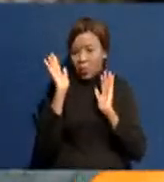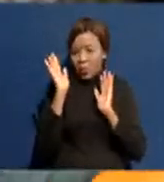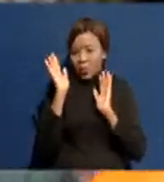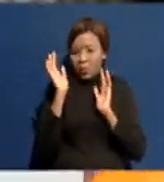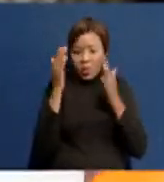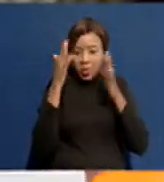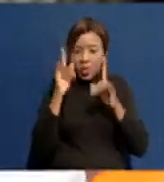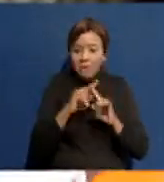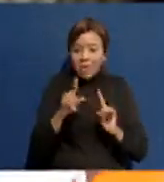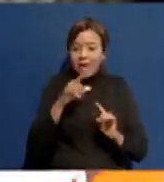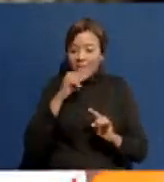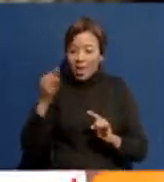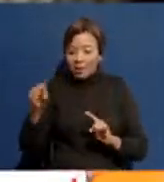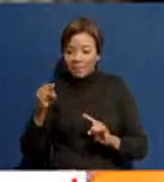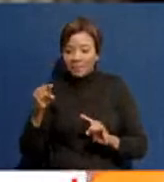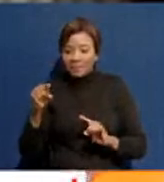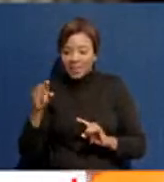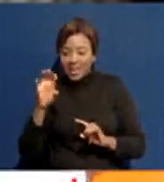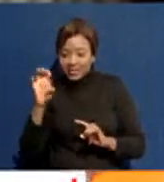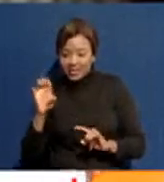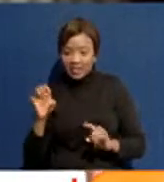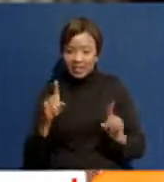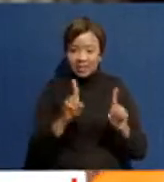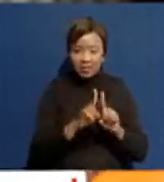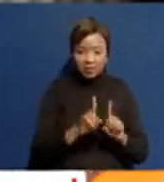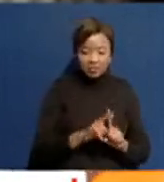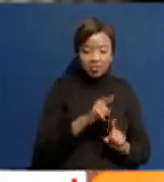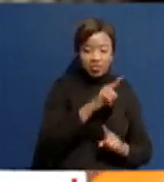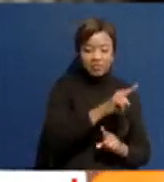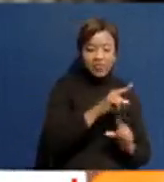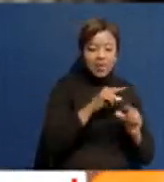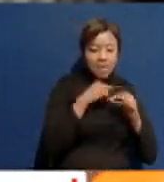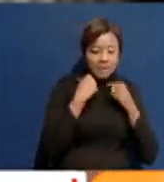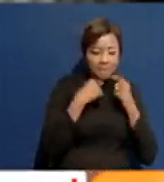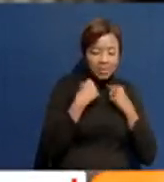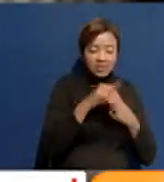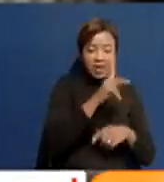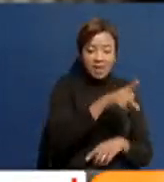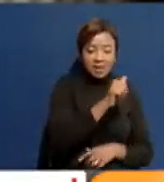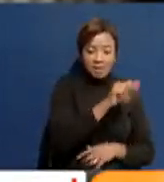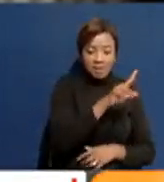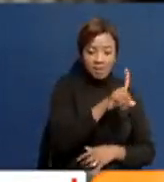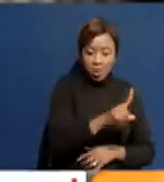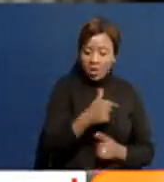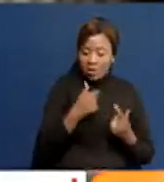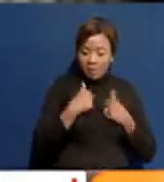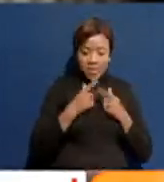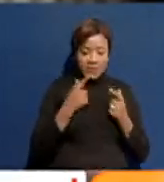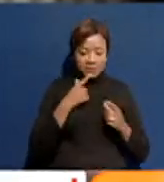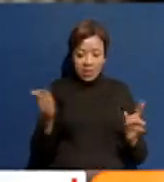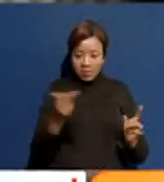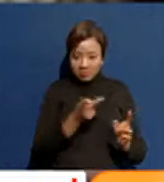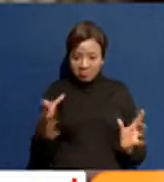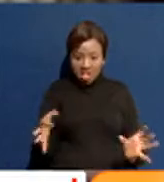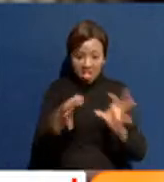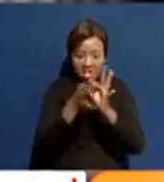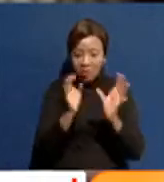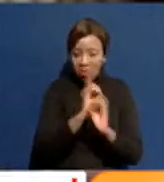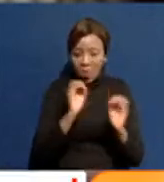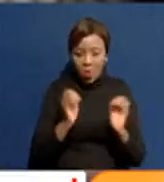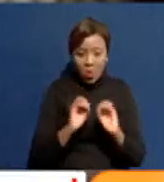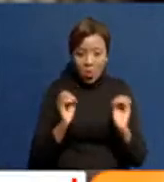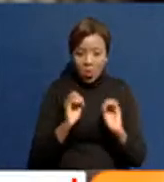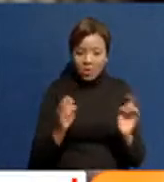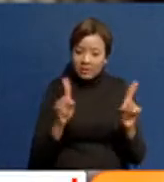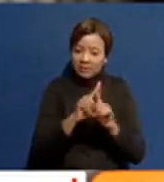and Pastor Paul Machezi, I on behalf of the family I really condemn, and I believe even as per